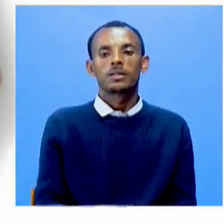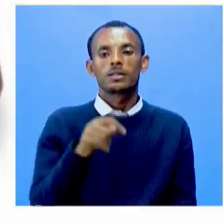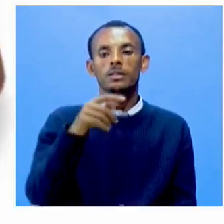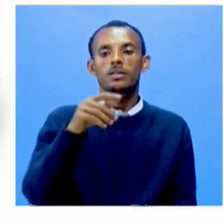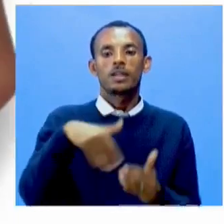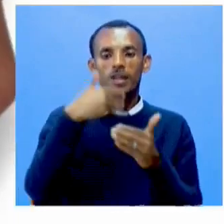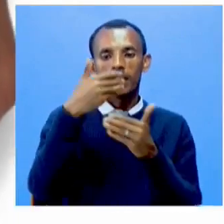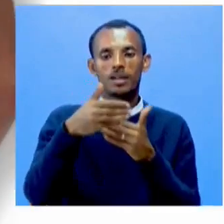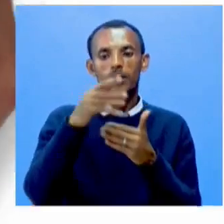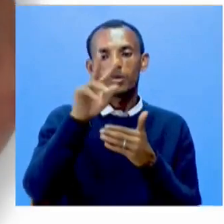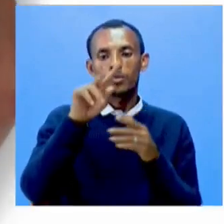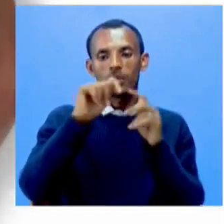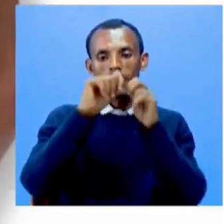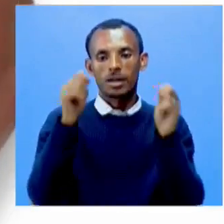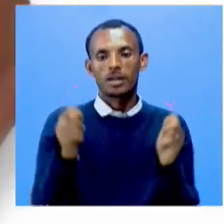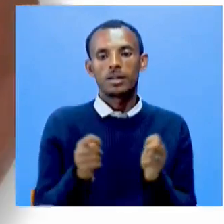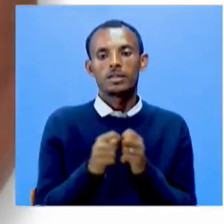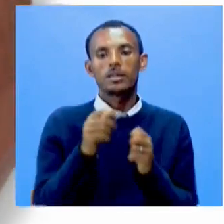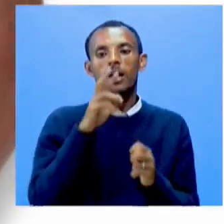are